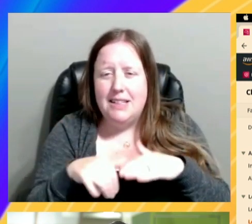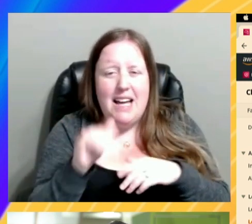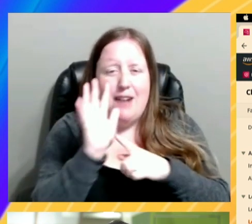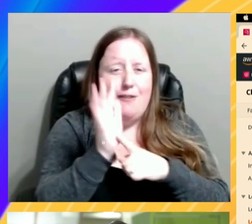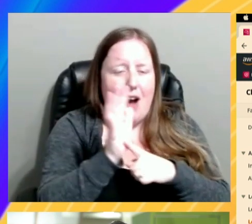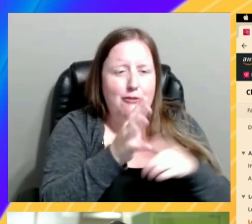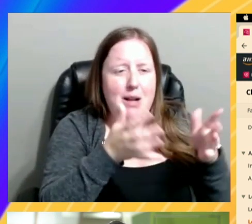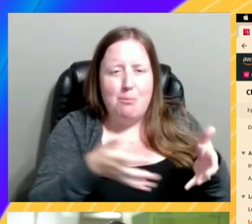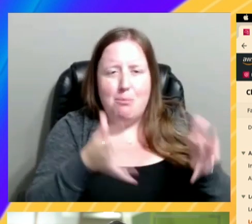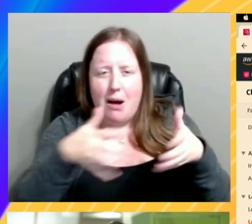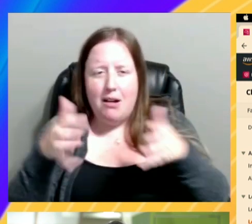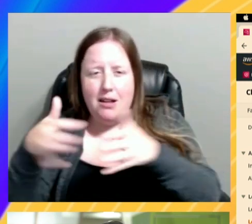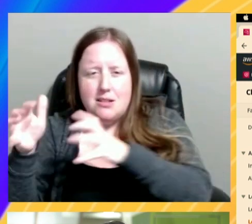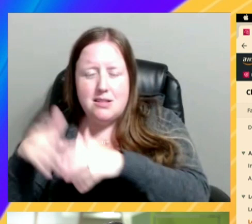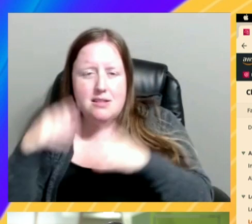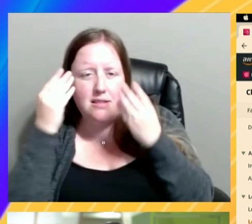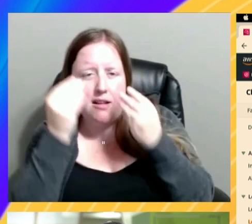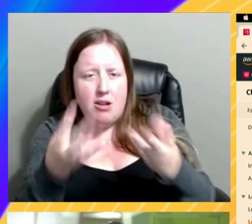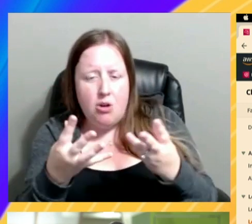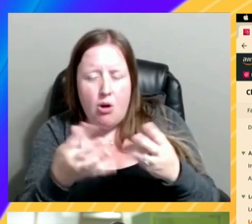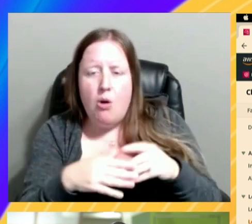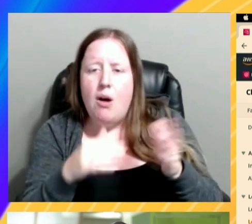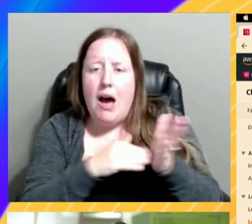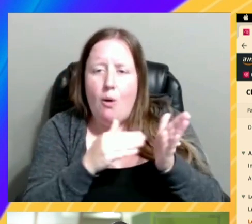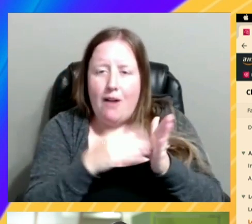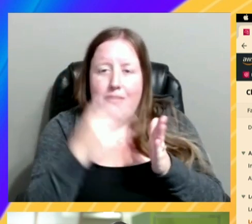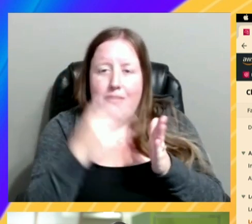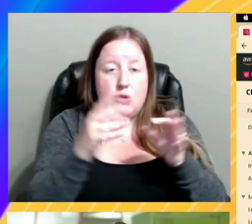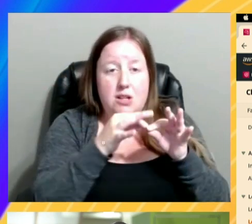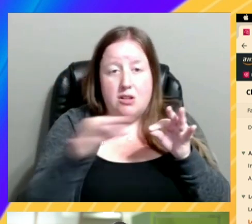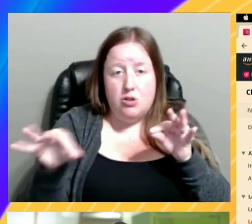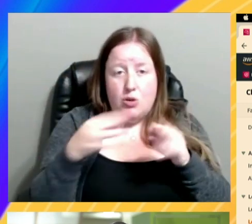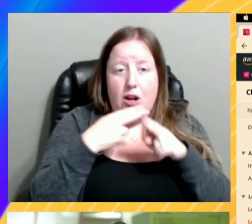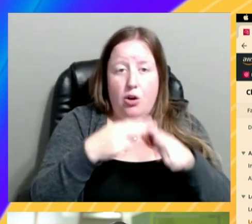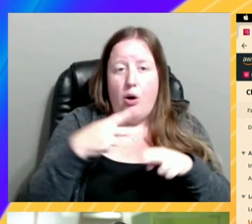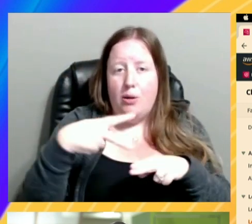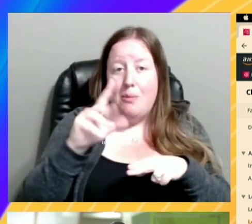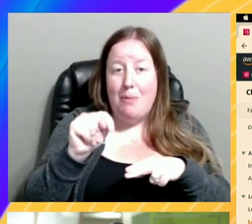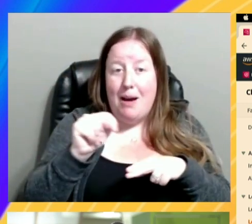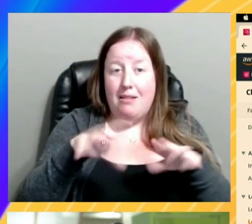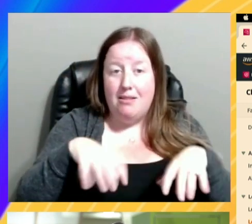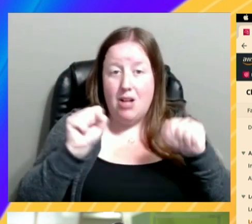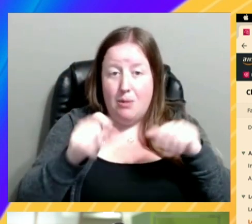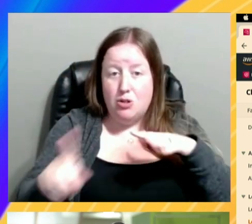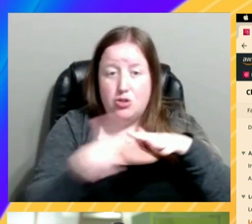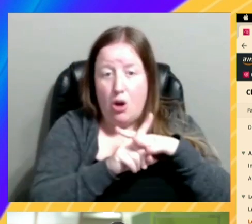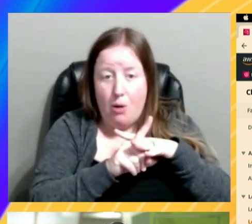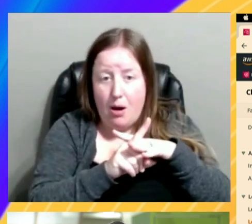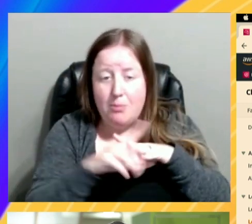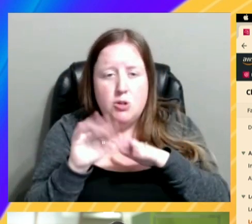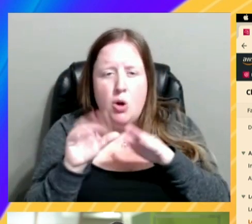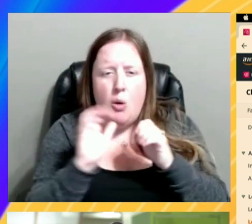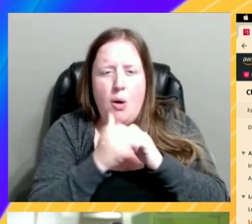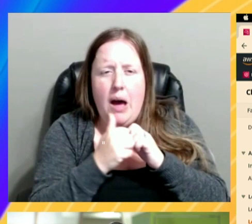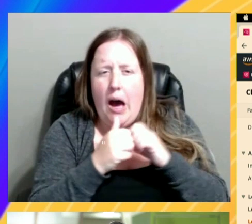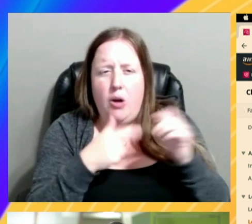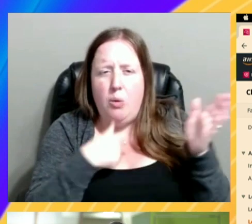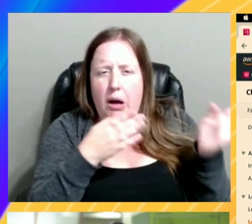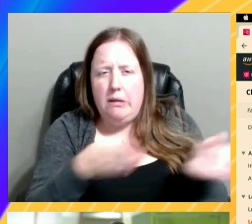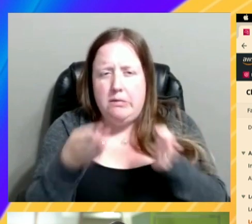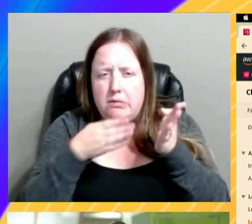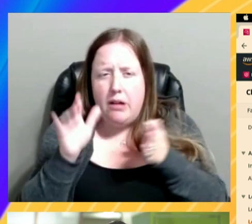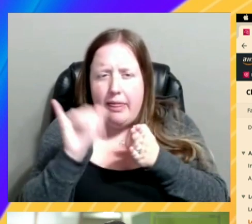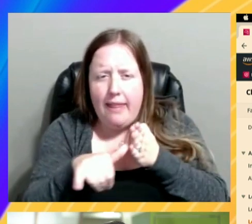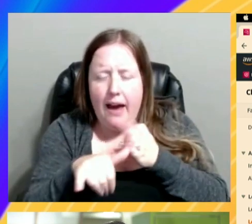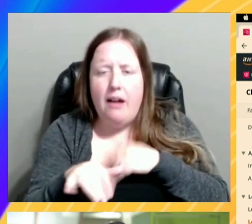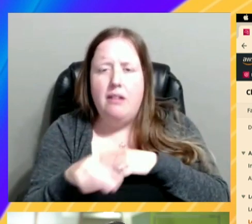times you see this string called pet list adoptions show up. So how do I want to visualize this? It's basically easier